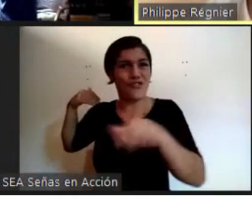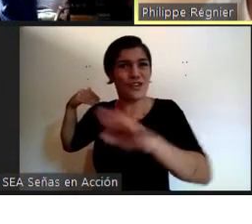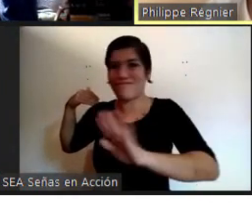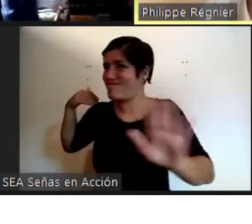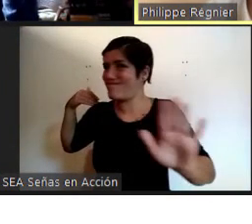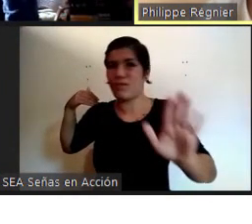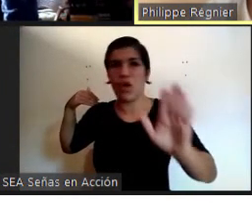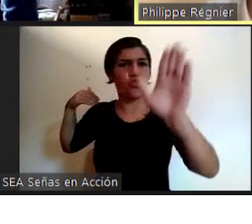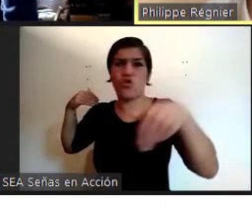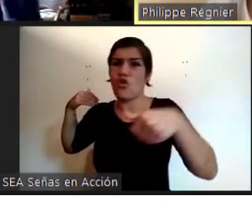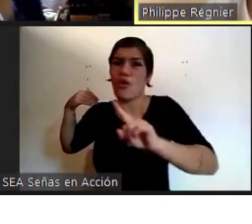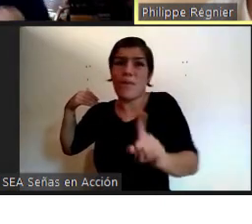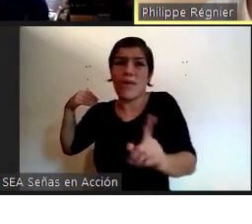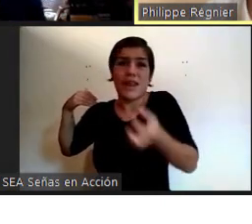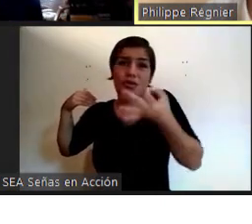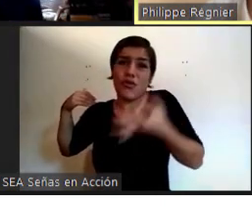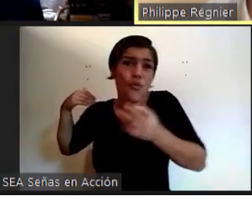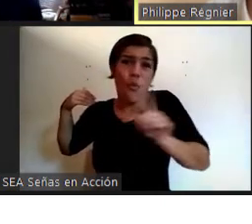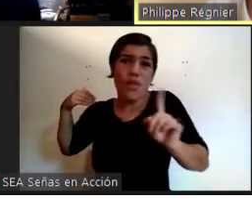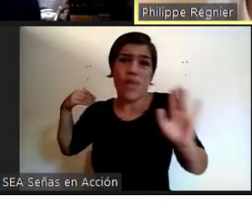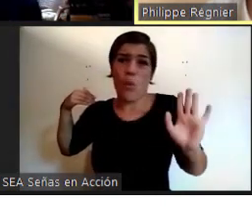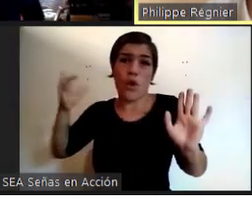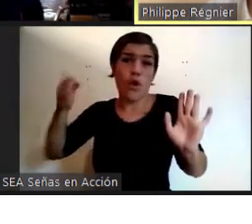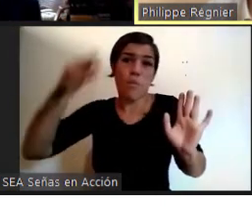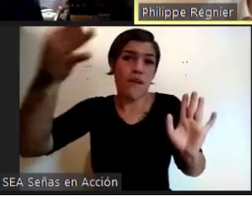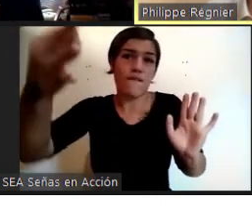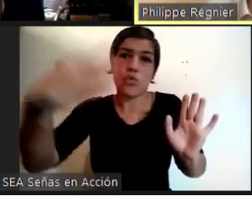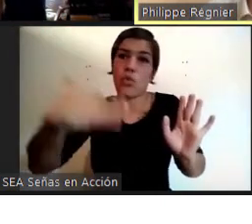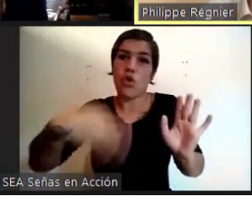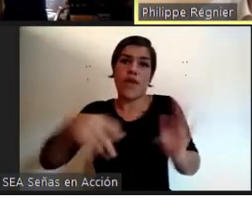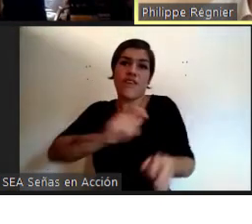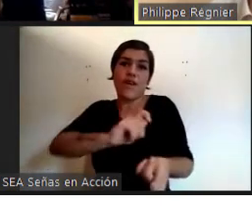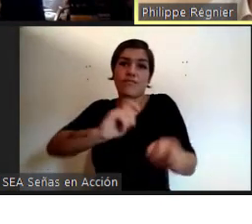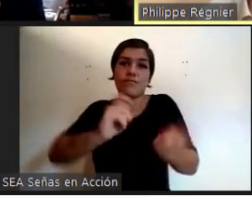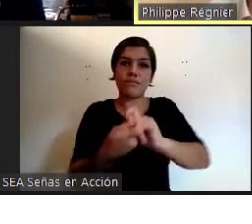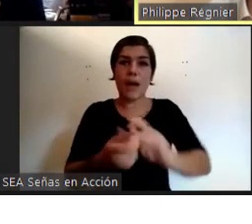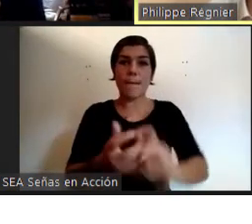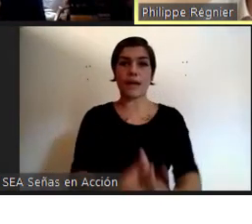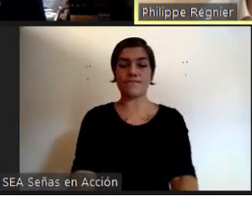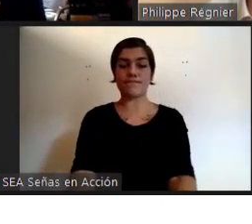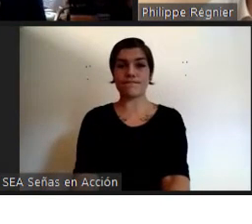longer suitable for the years that will come ahead.